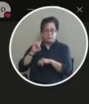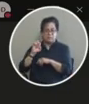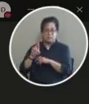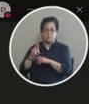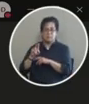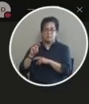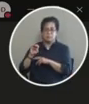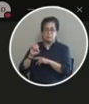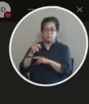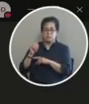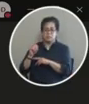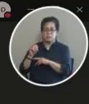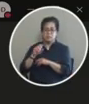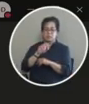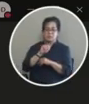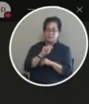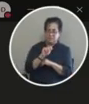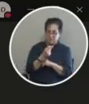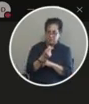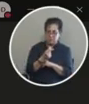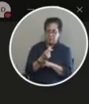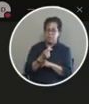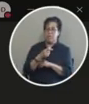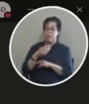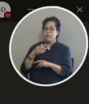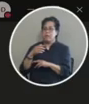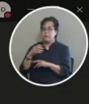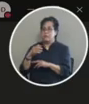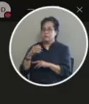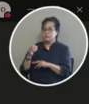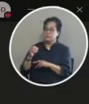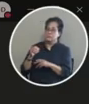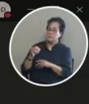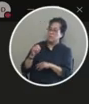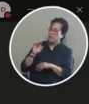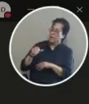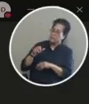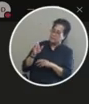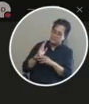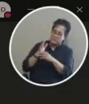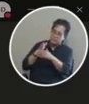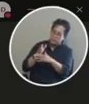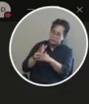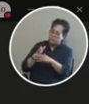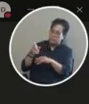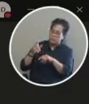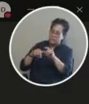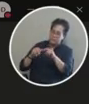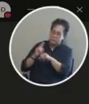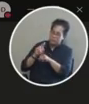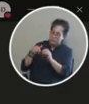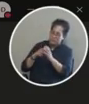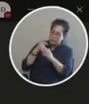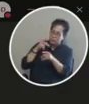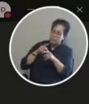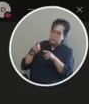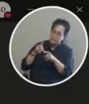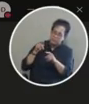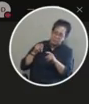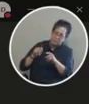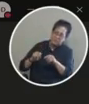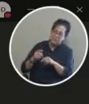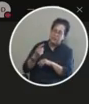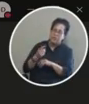Margo, City Manager Tommy Gonzalez, City CFO Mr. Robert Burgess, I need Cortinas, to interrupt you, and sir. certain You members of cannot City use this for Council who are personal attacks, directly